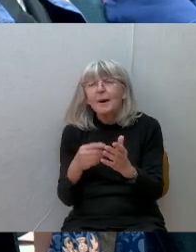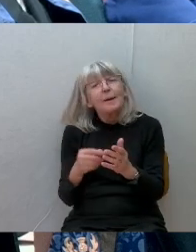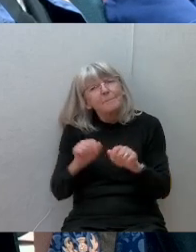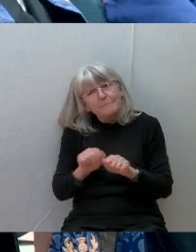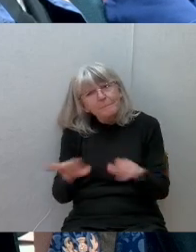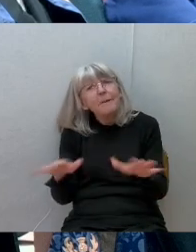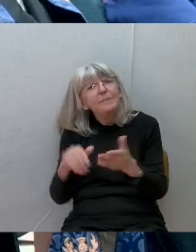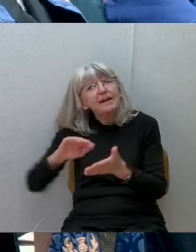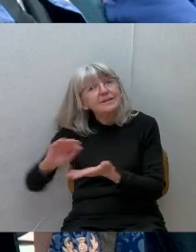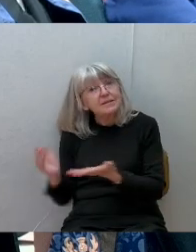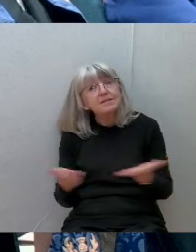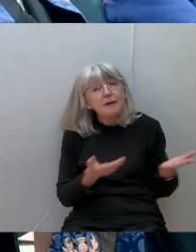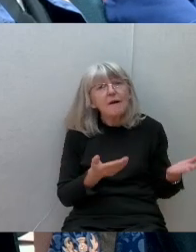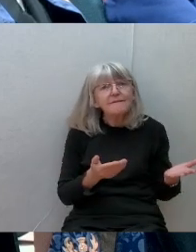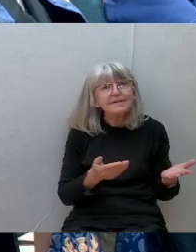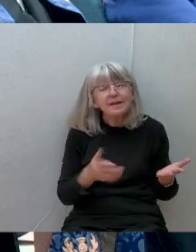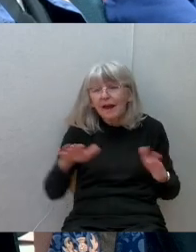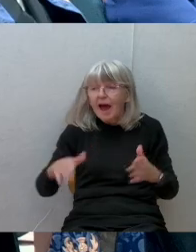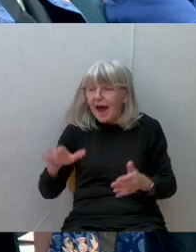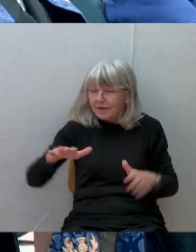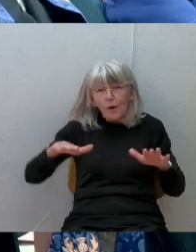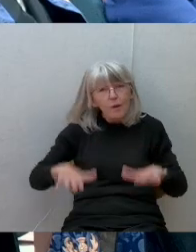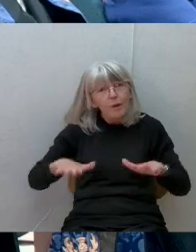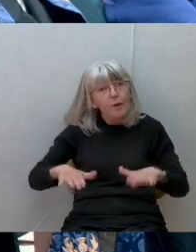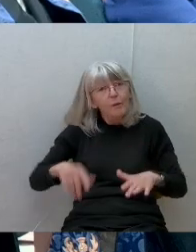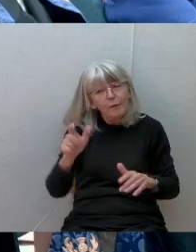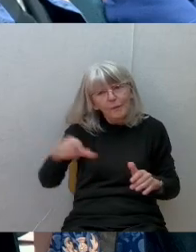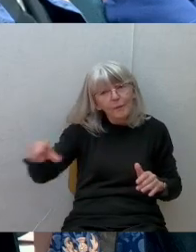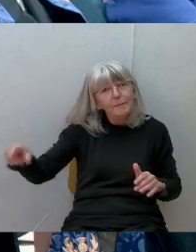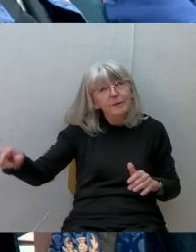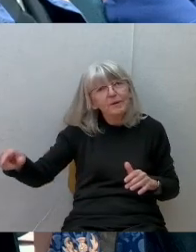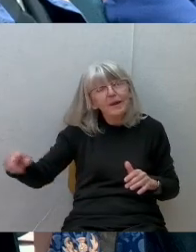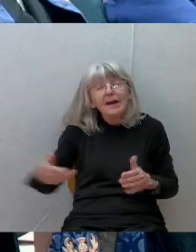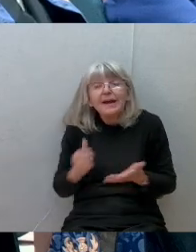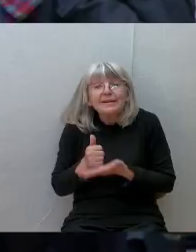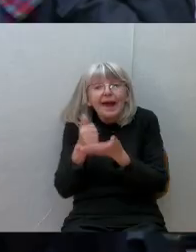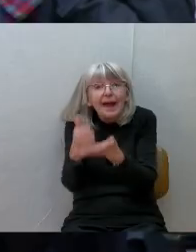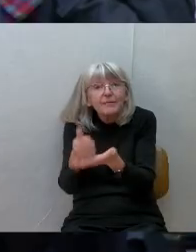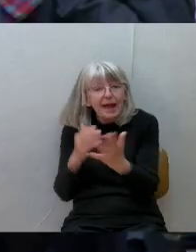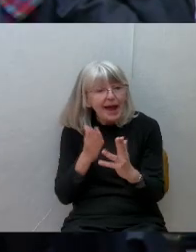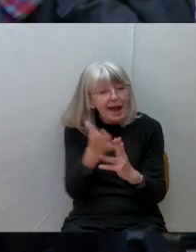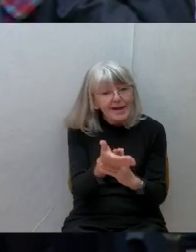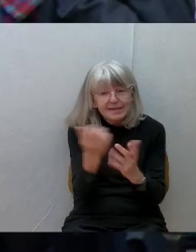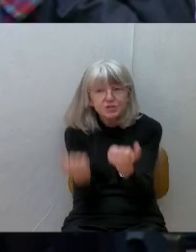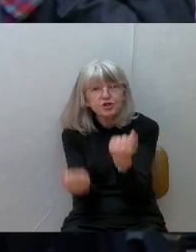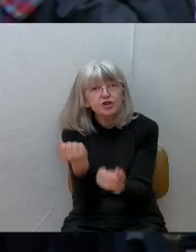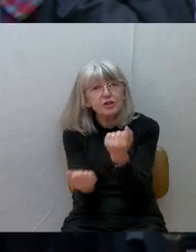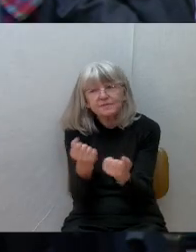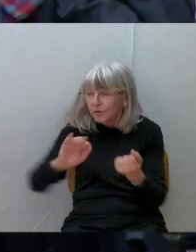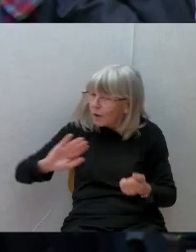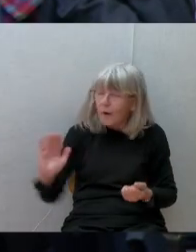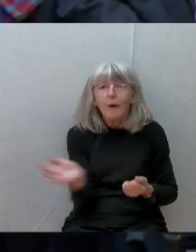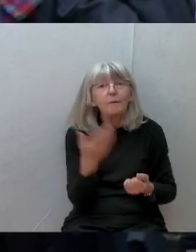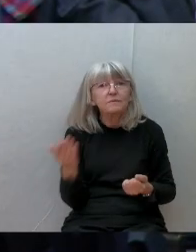and alumni community and local people to provide access to justice for all and really enhance our